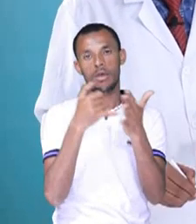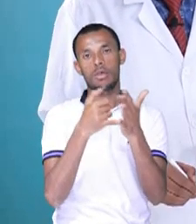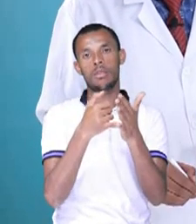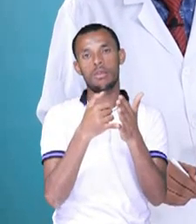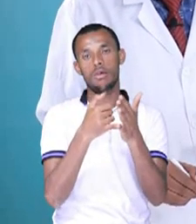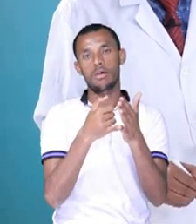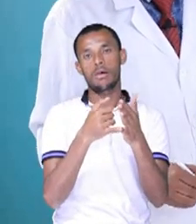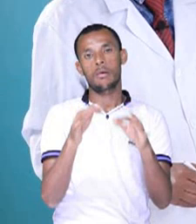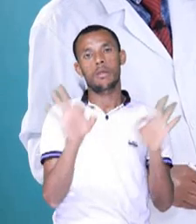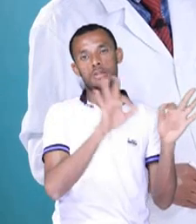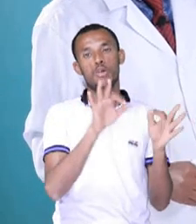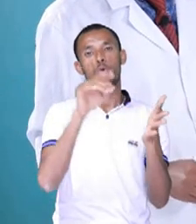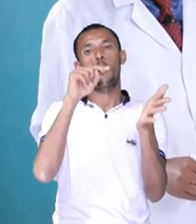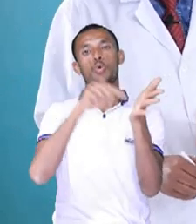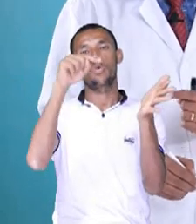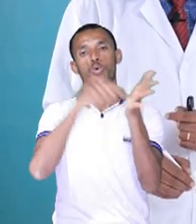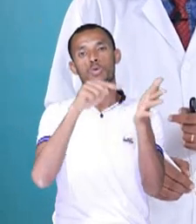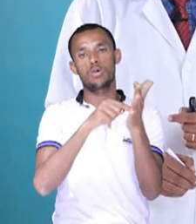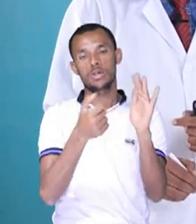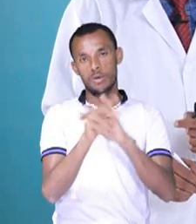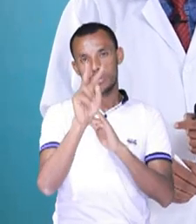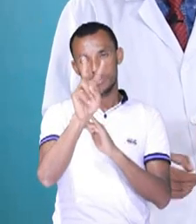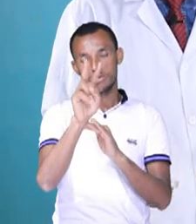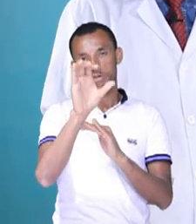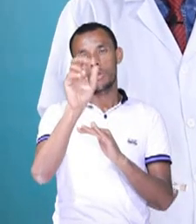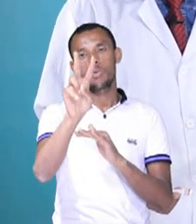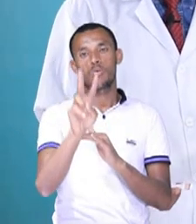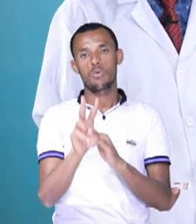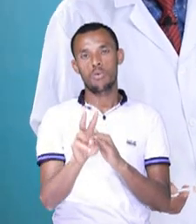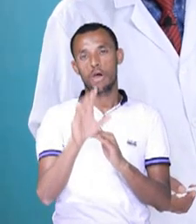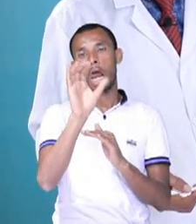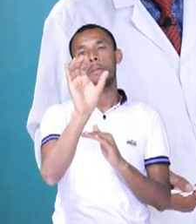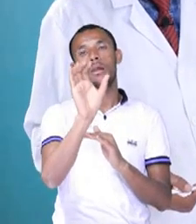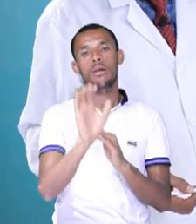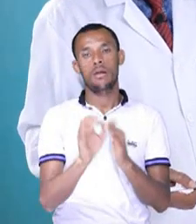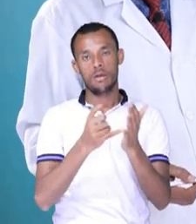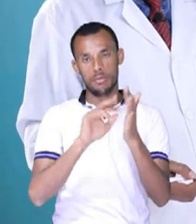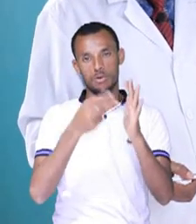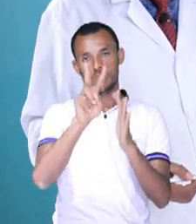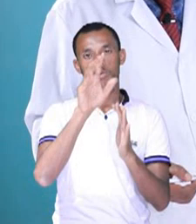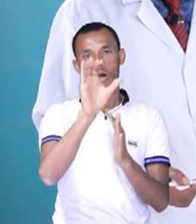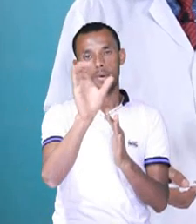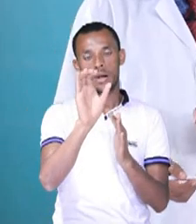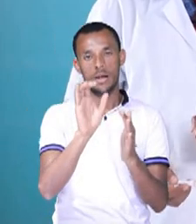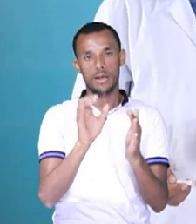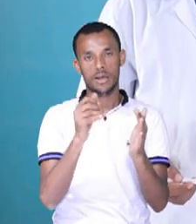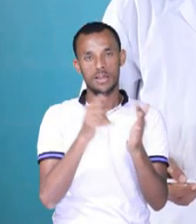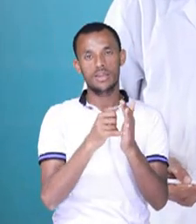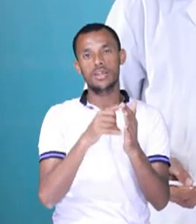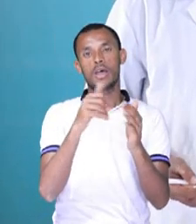dot, and so on. Example 2, C2. C2 is carbon, 2 carbon. You know carbon is atomic